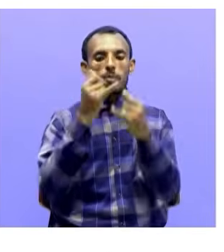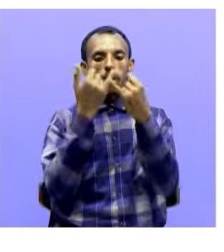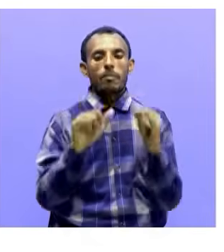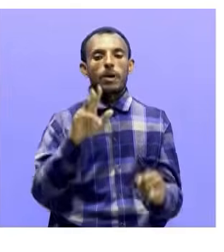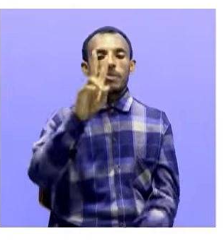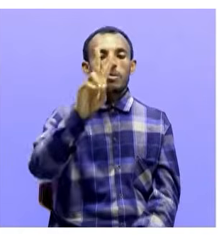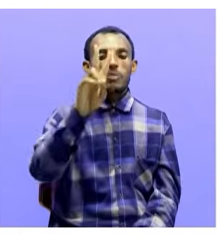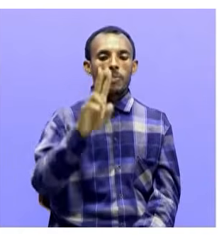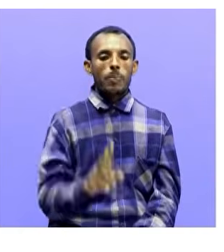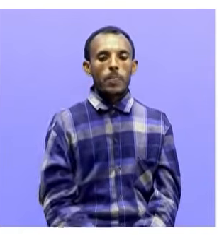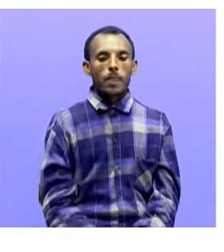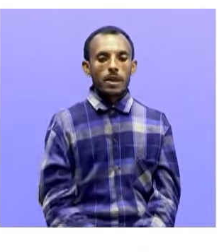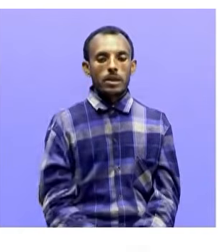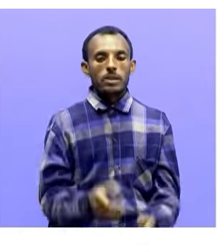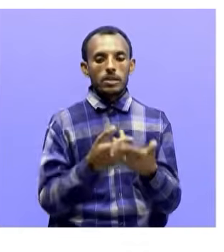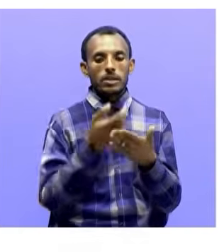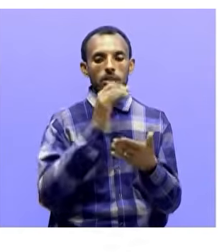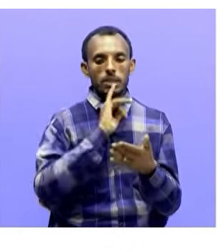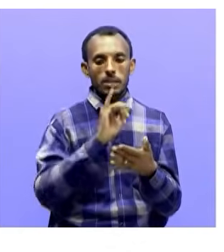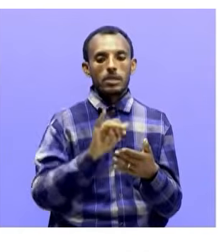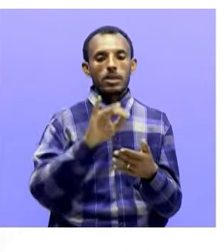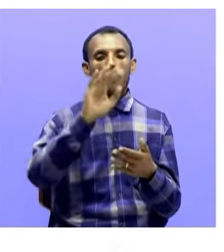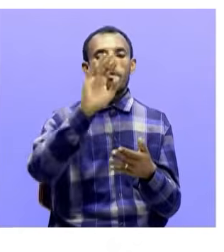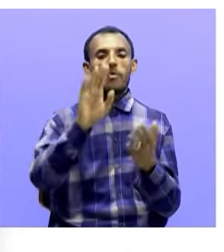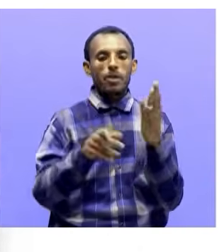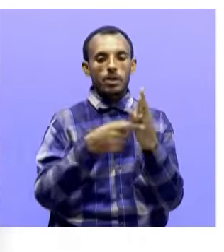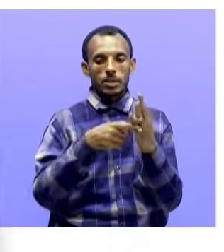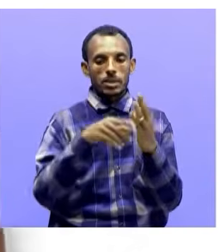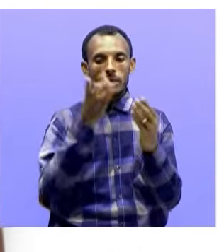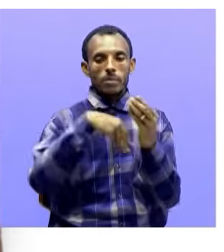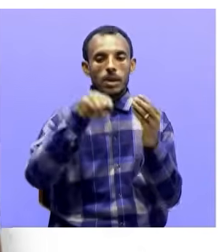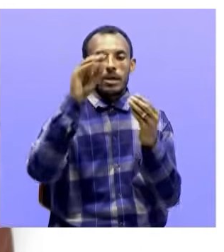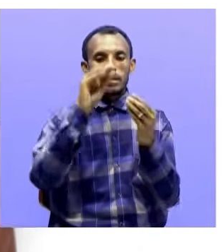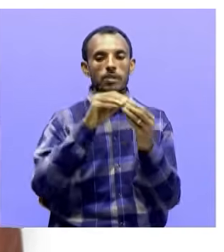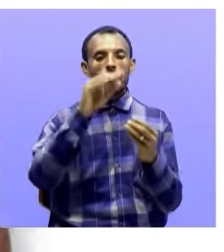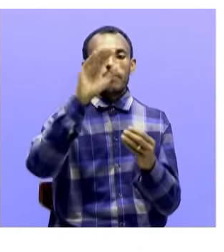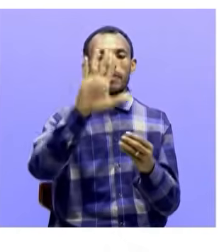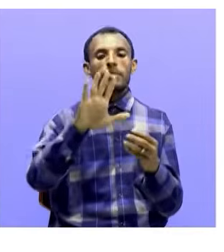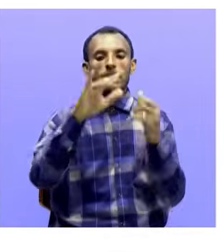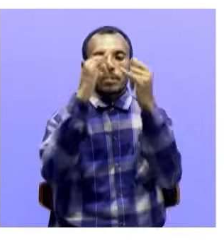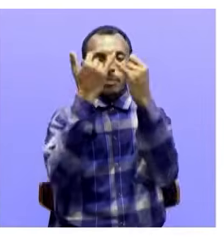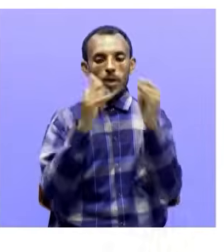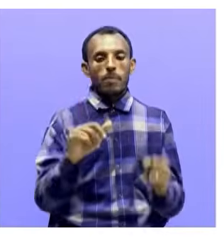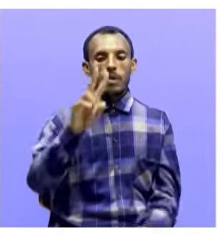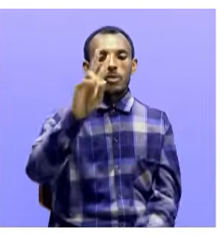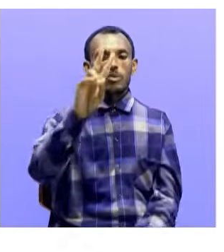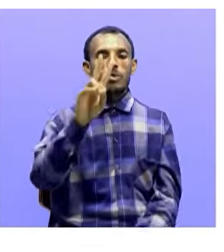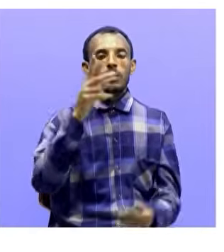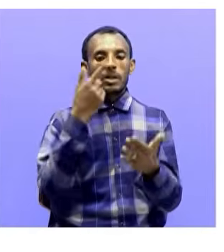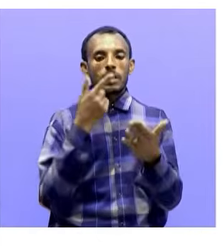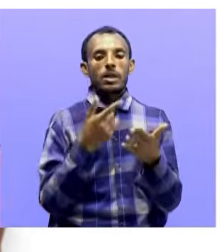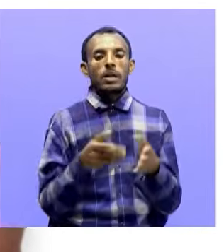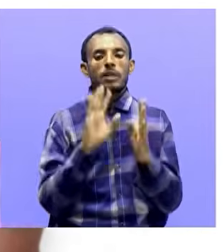This will be this, the 4th item plus the 5th item over 2. So here, let's